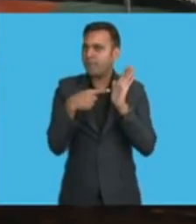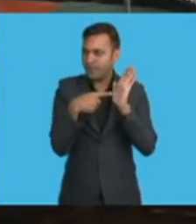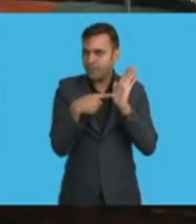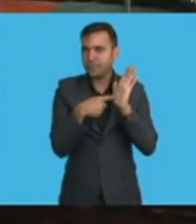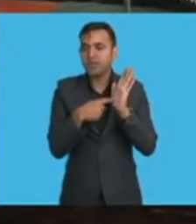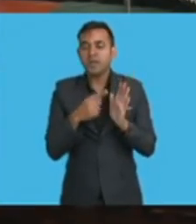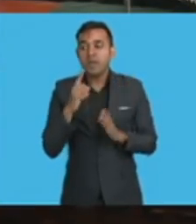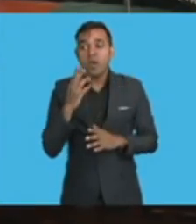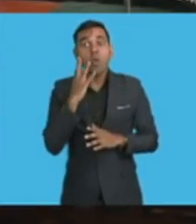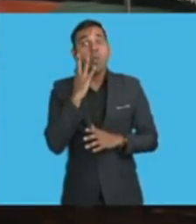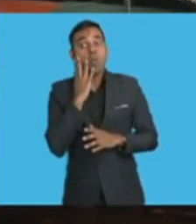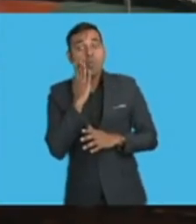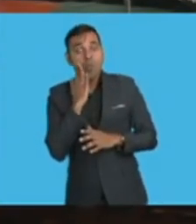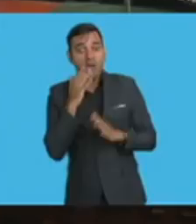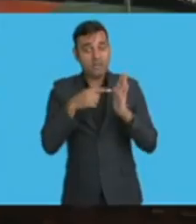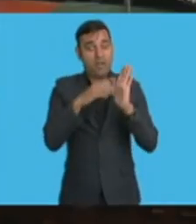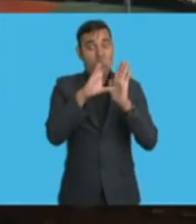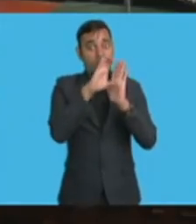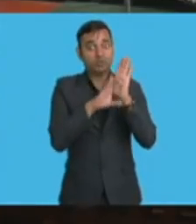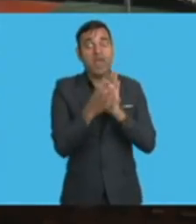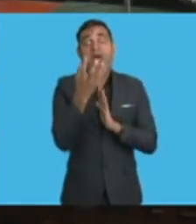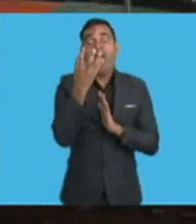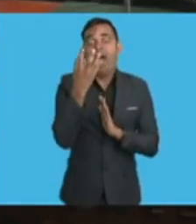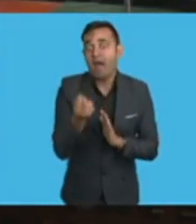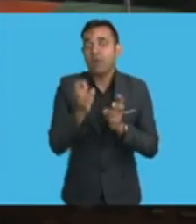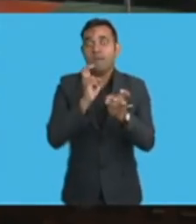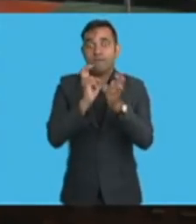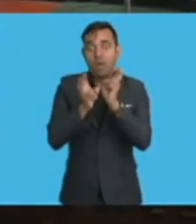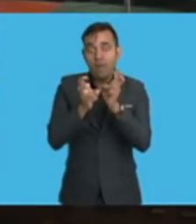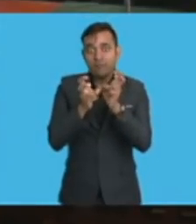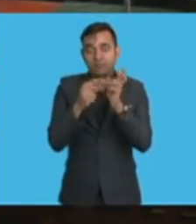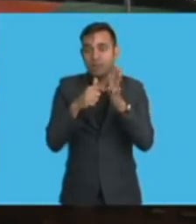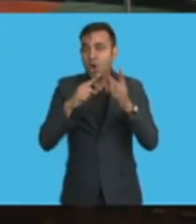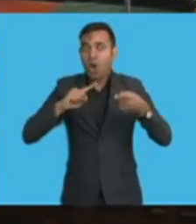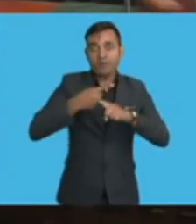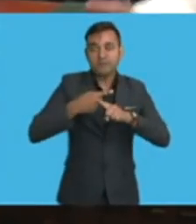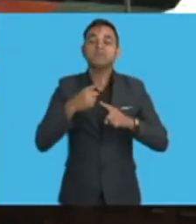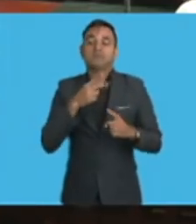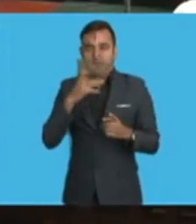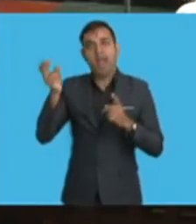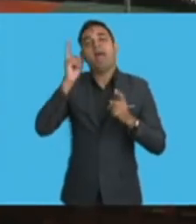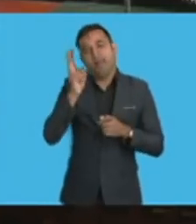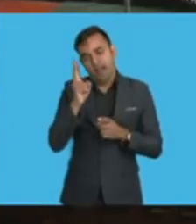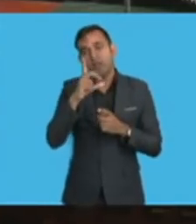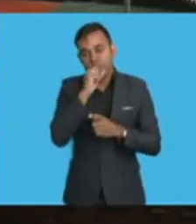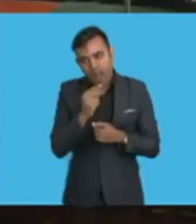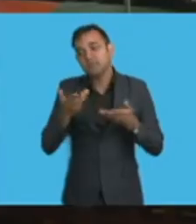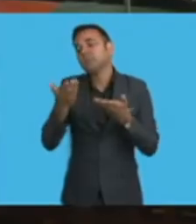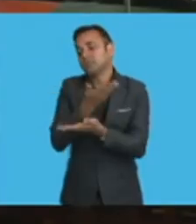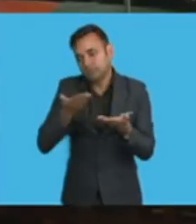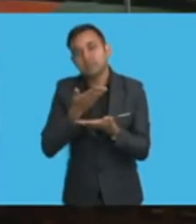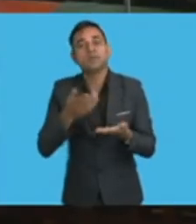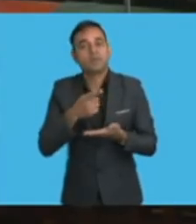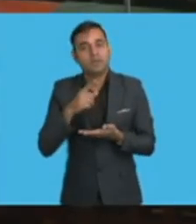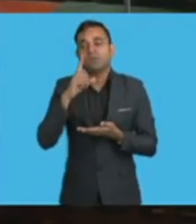way than, under the doctrine of necessity, we can do things to put